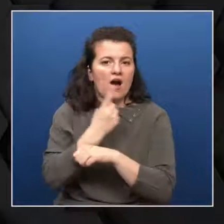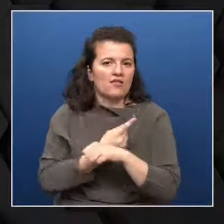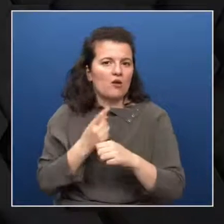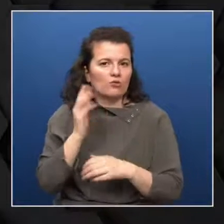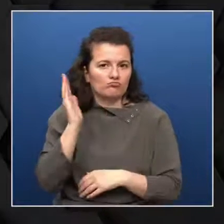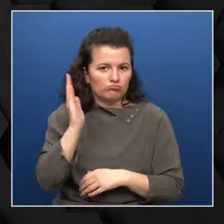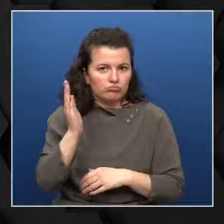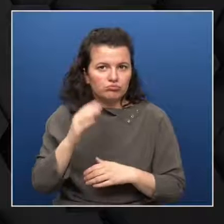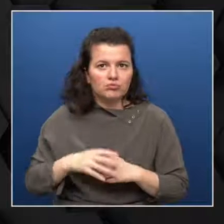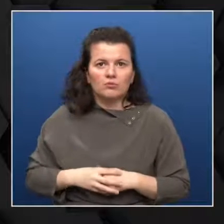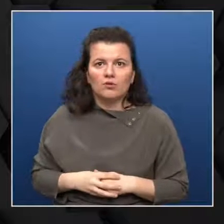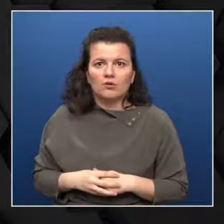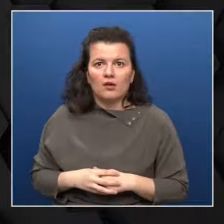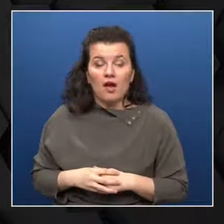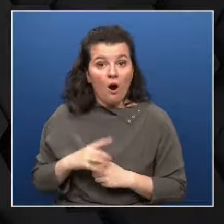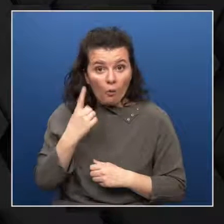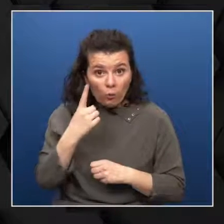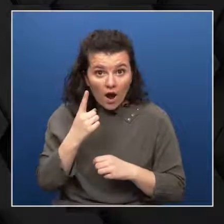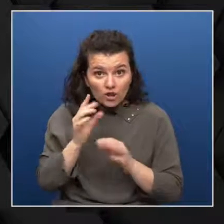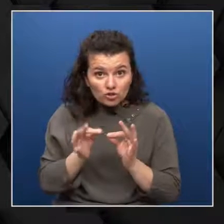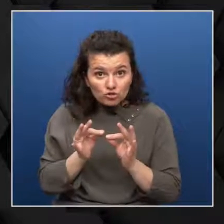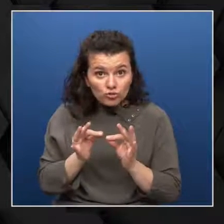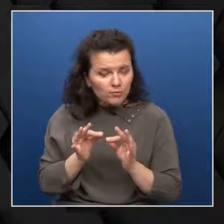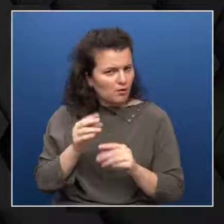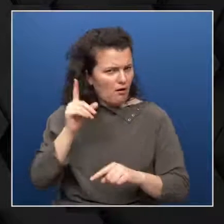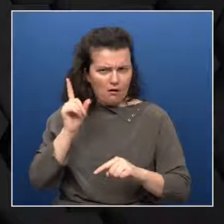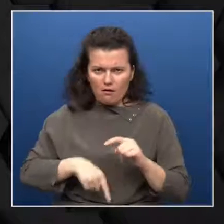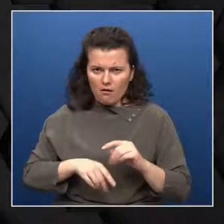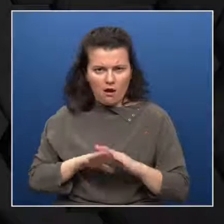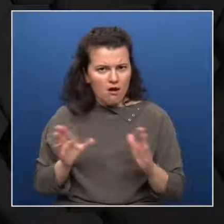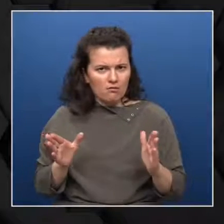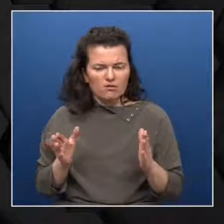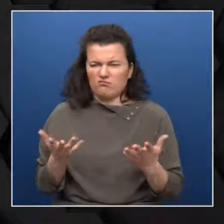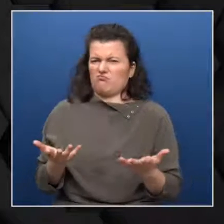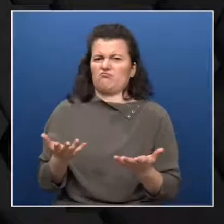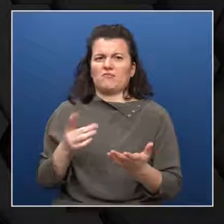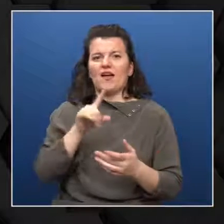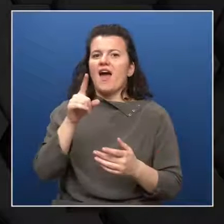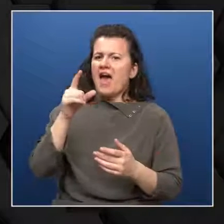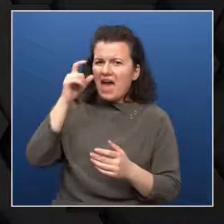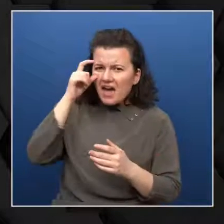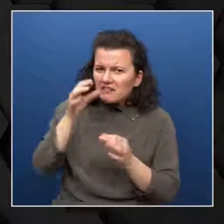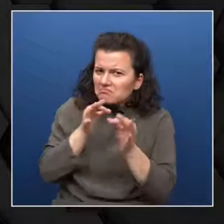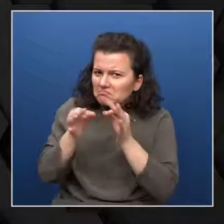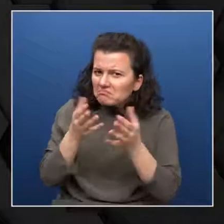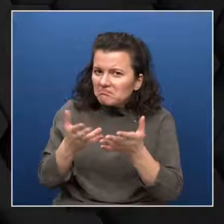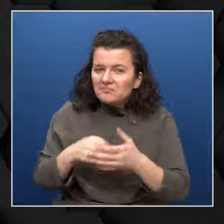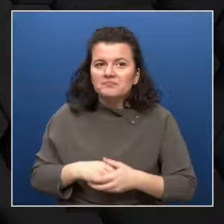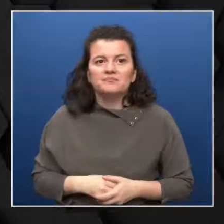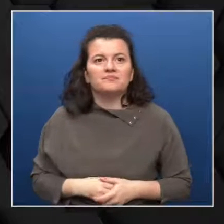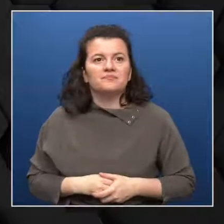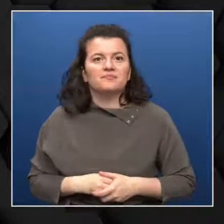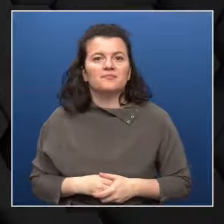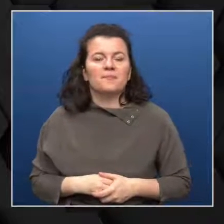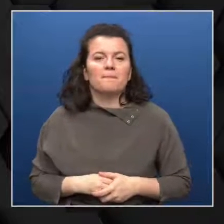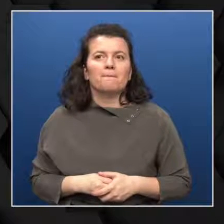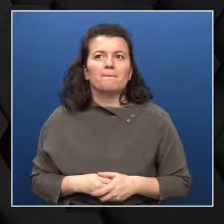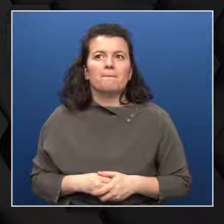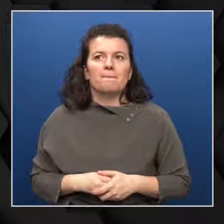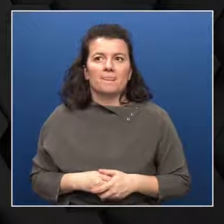have only one interpreter. So tell us a little bit about that, Henk. Yeah. So you need to have